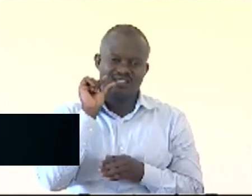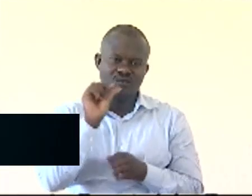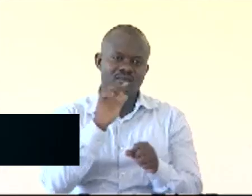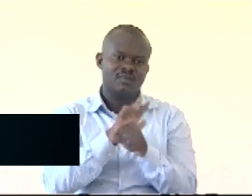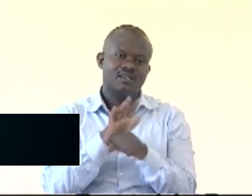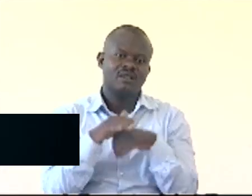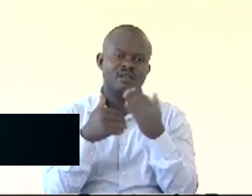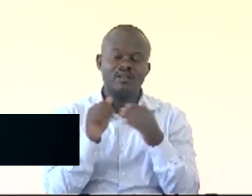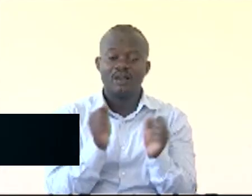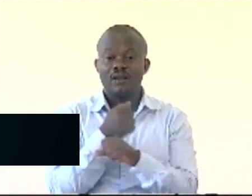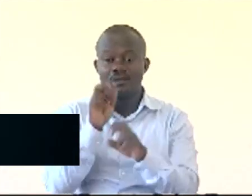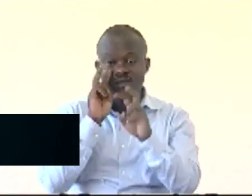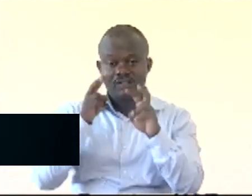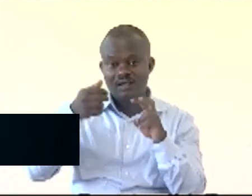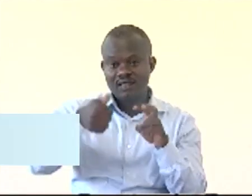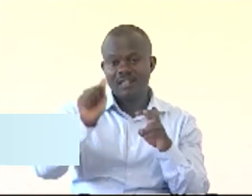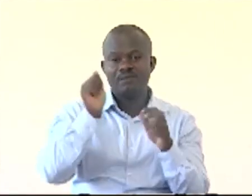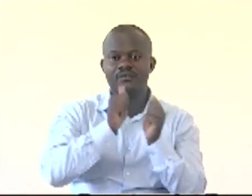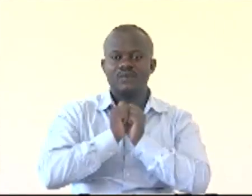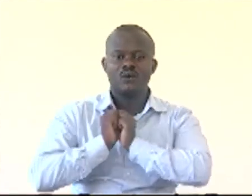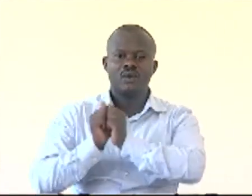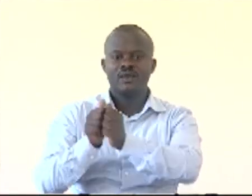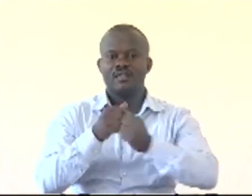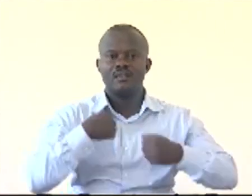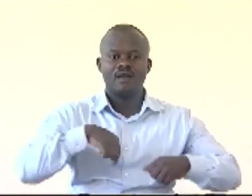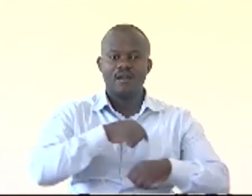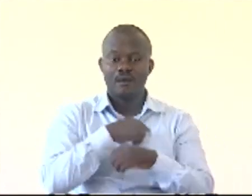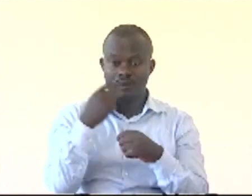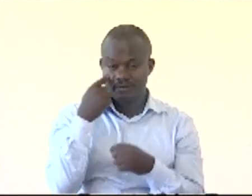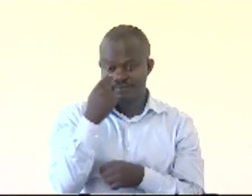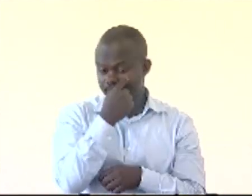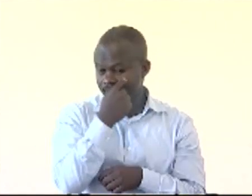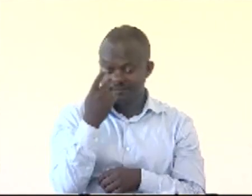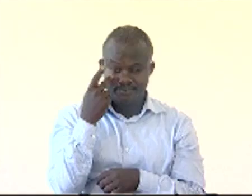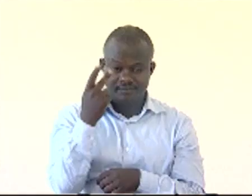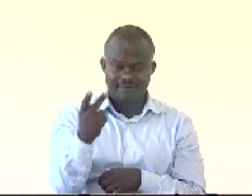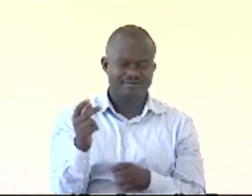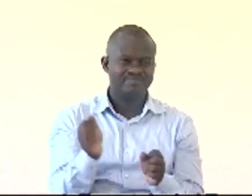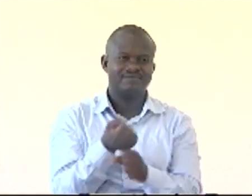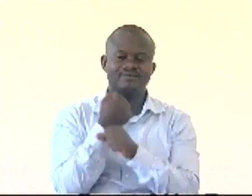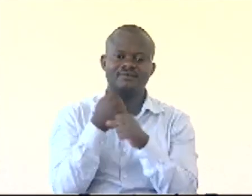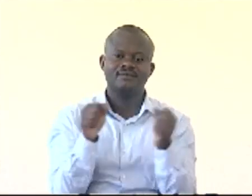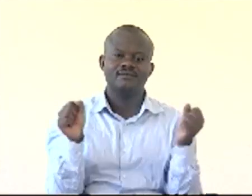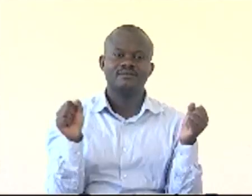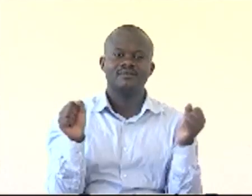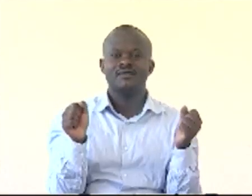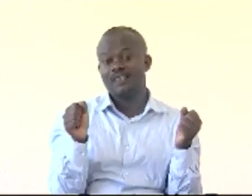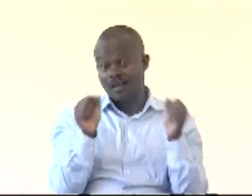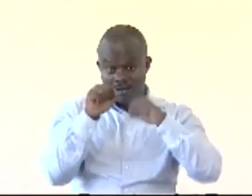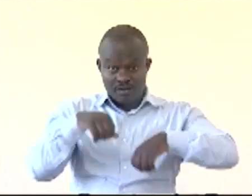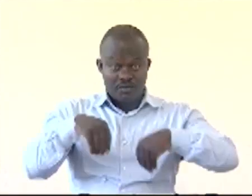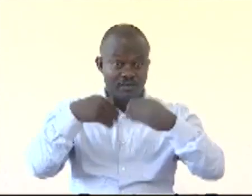and we cannot see them with our naked eyes. Here, are you able to give